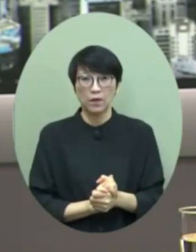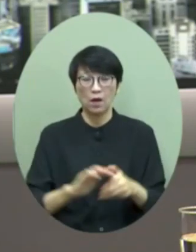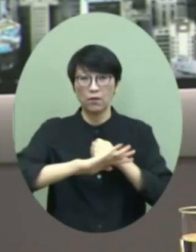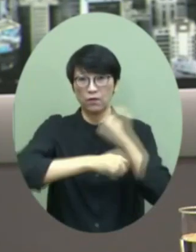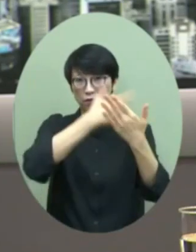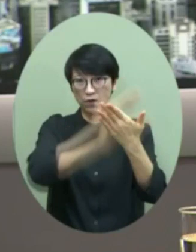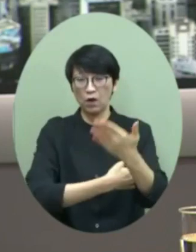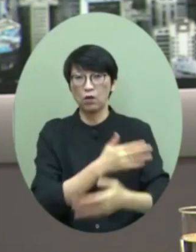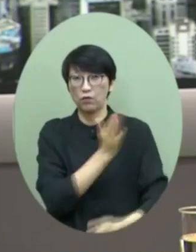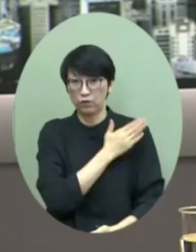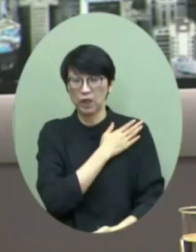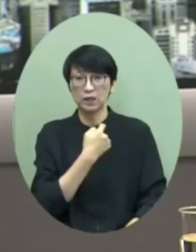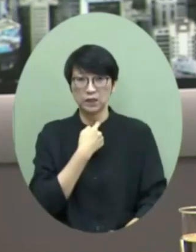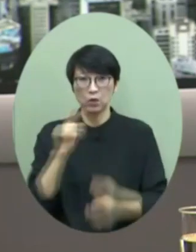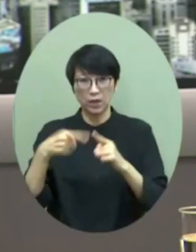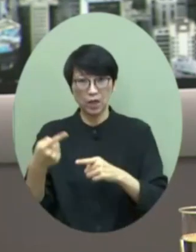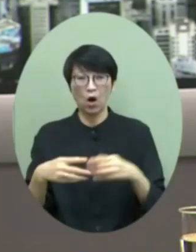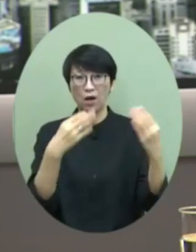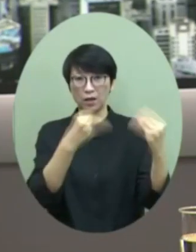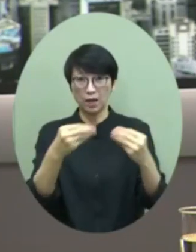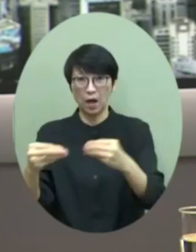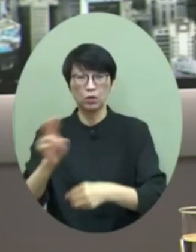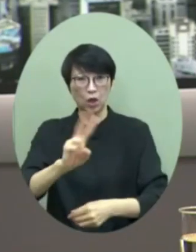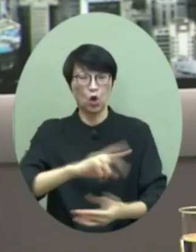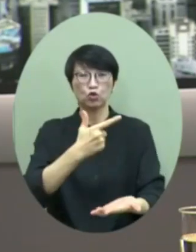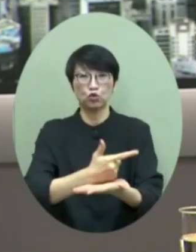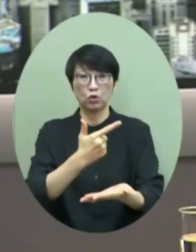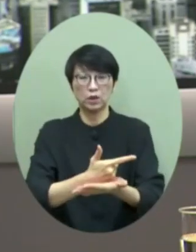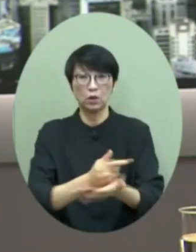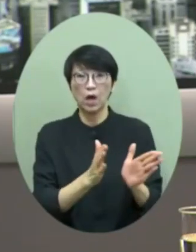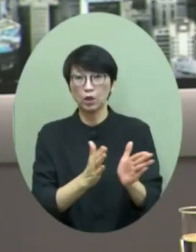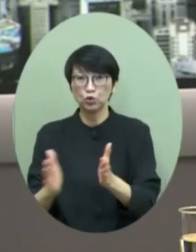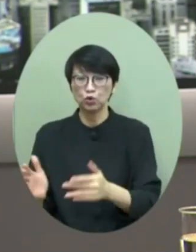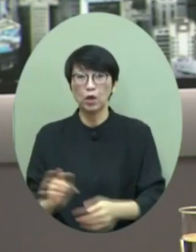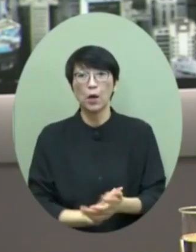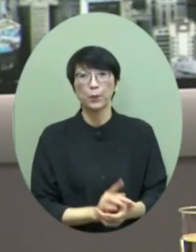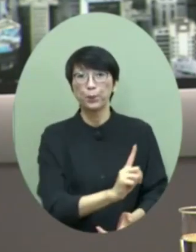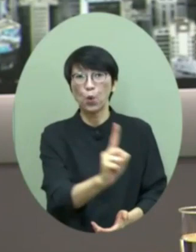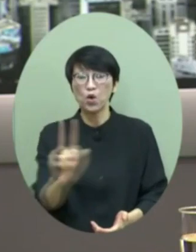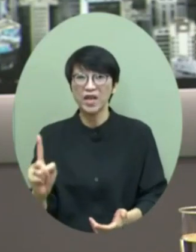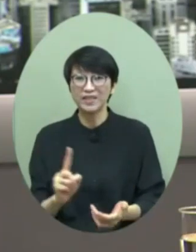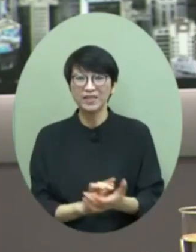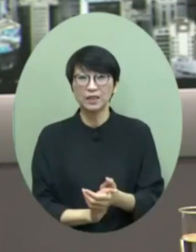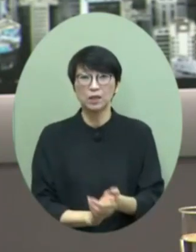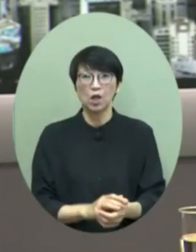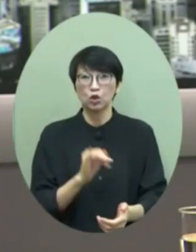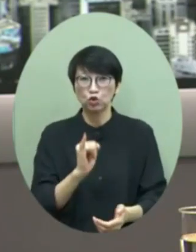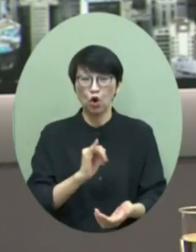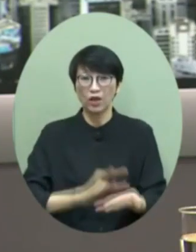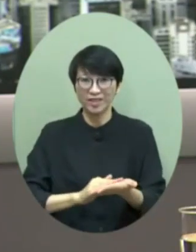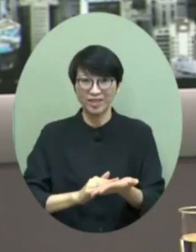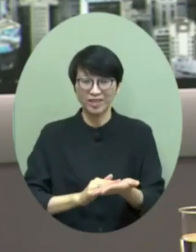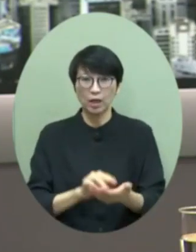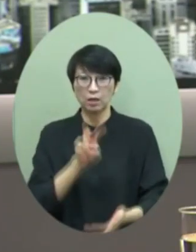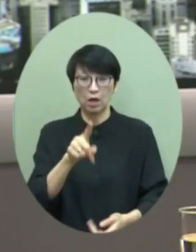explain the, as we implement the national security. Of course, there is the enforcement aspect. There's also